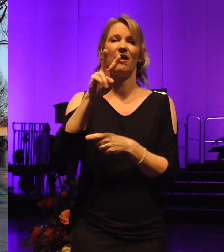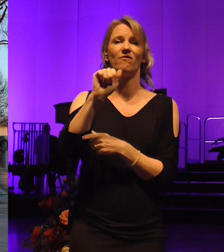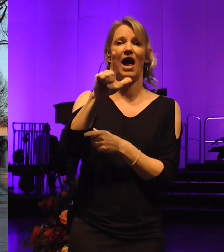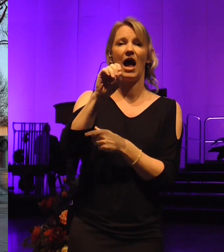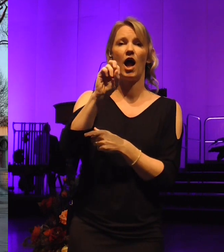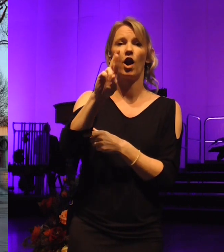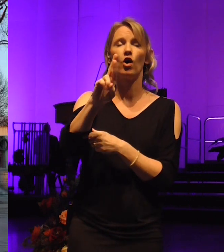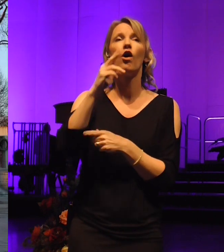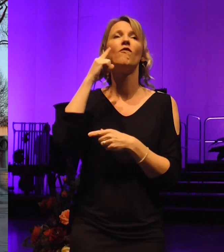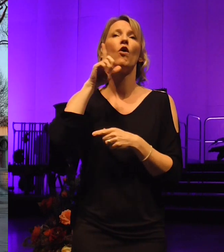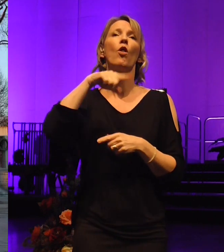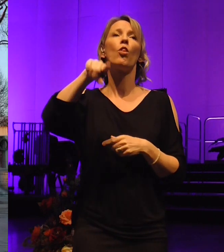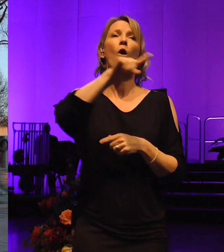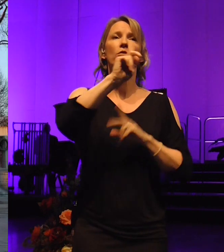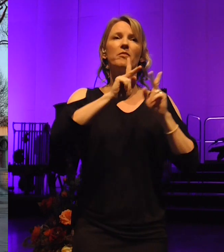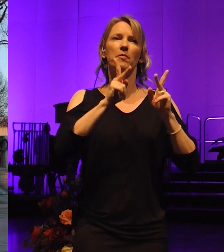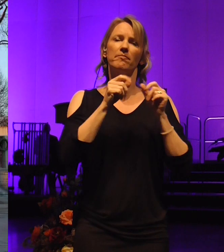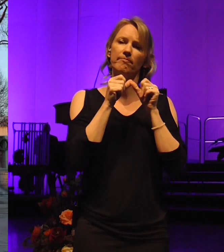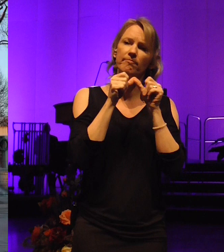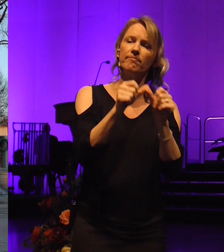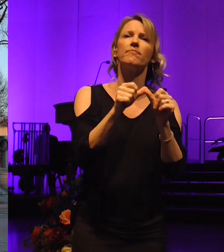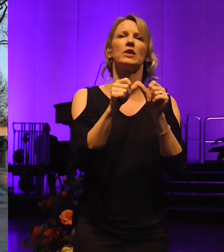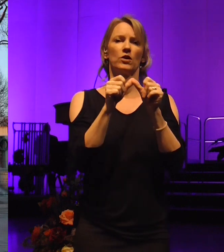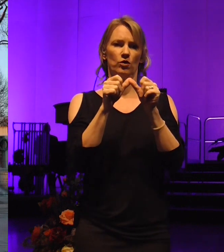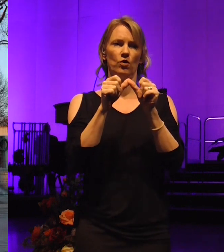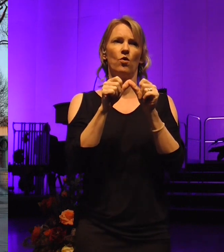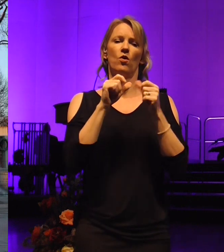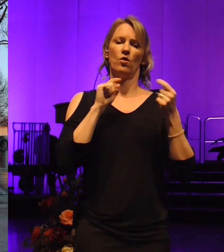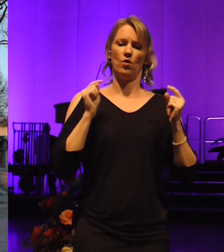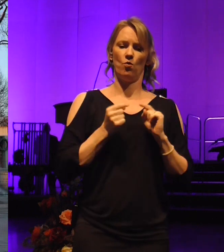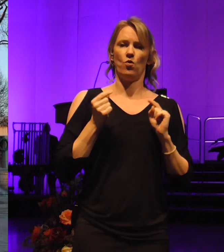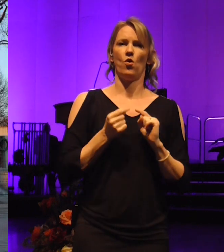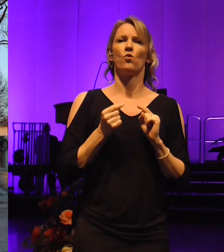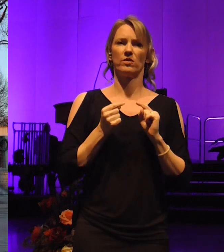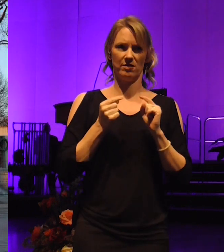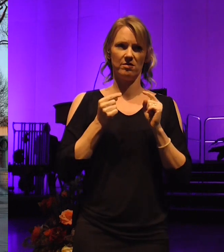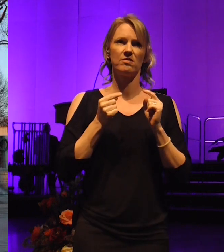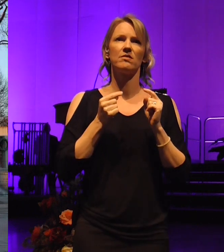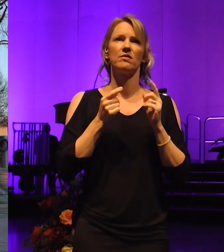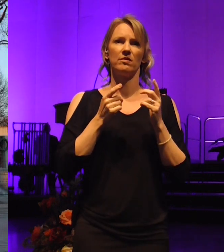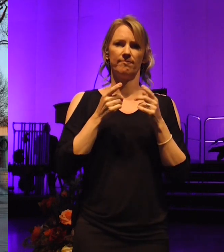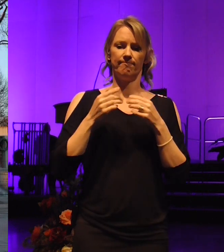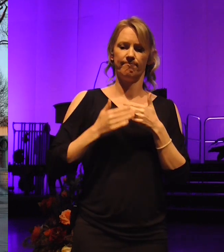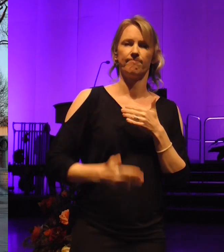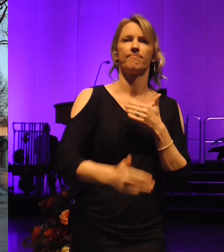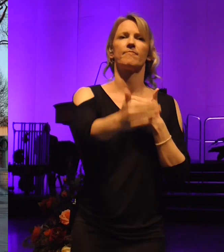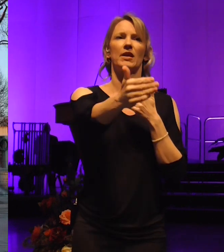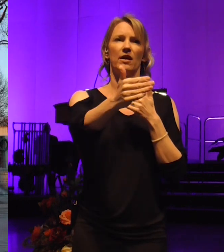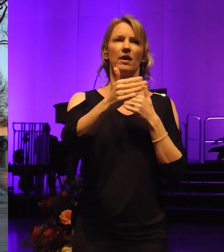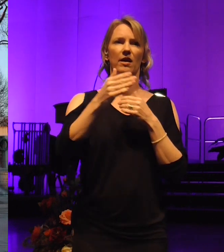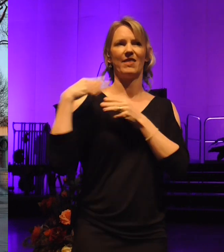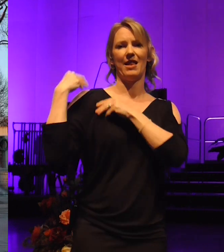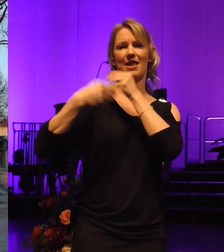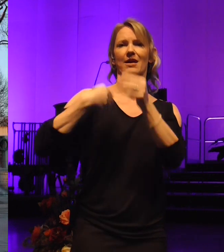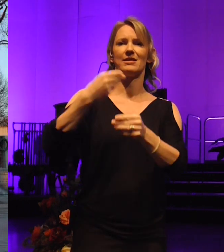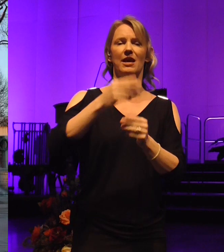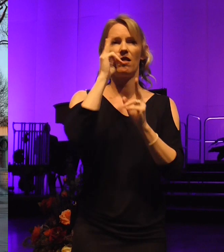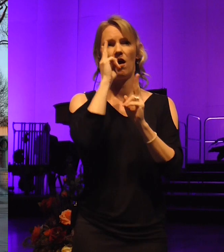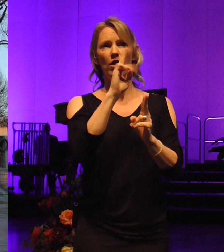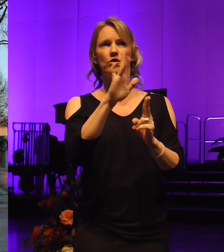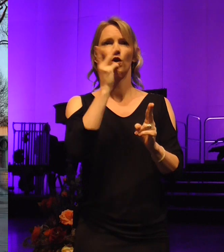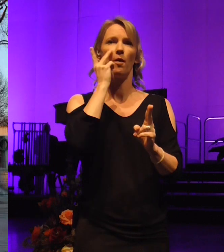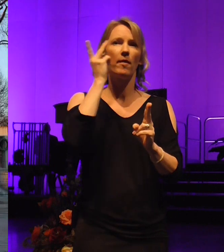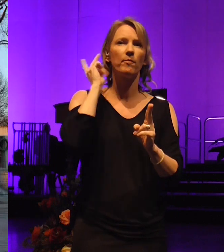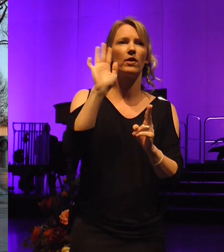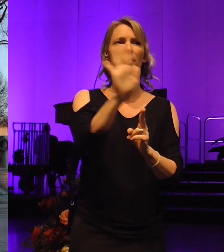valor, for those that continue to carry the wounds that miss them to this day, and the legacy that honors their memory and their